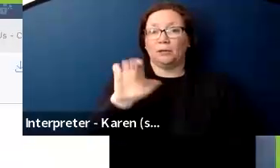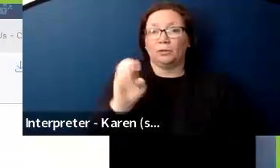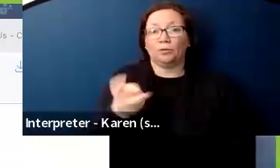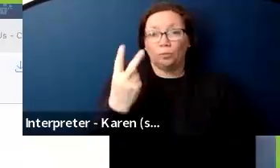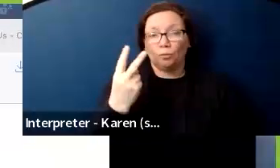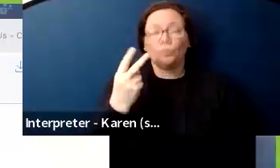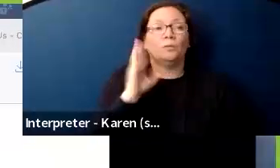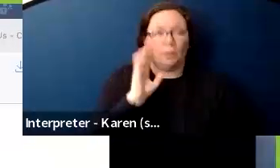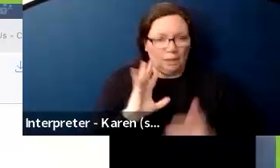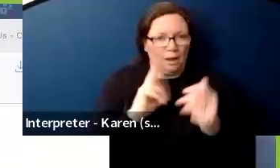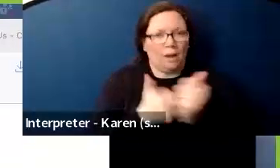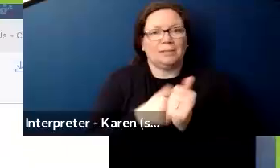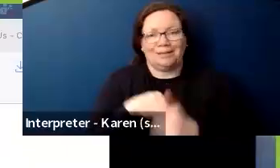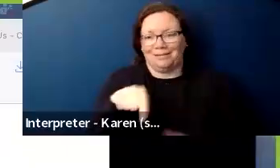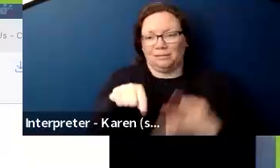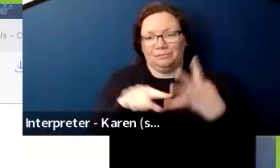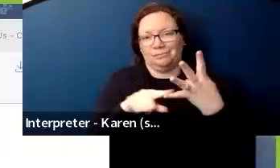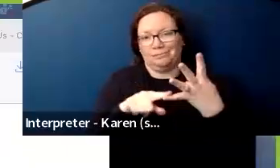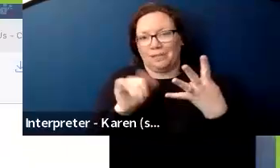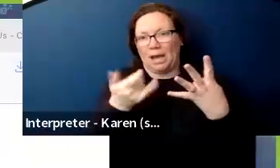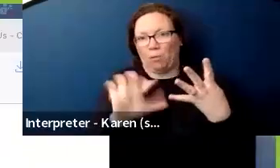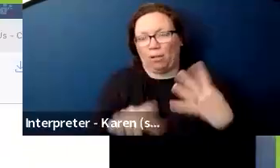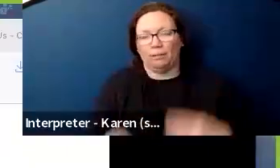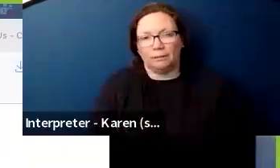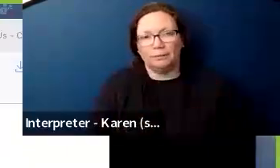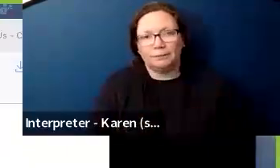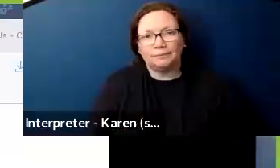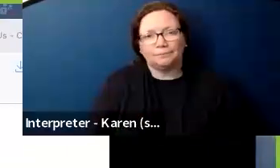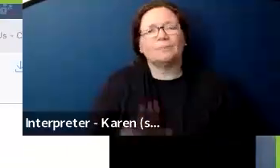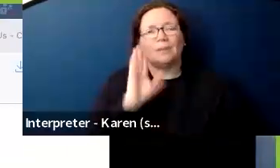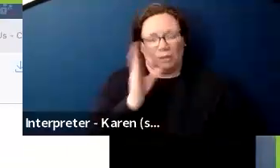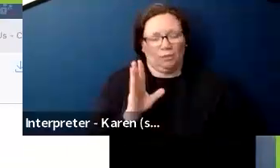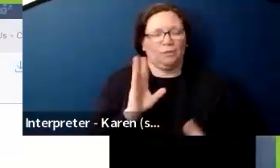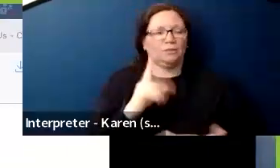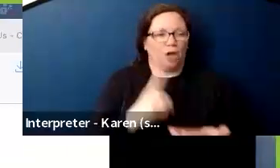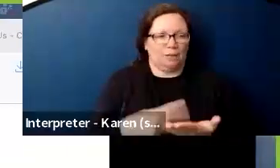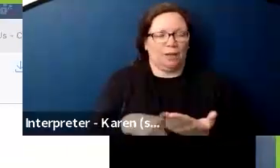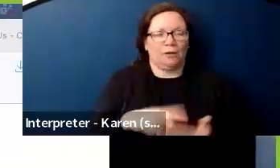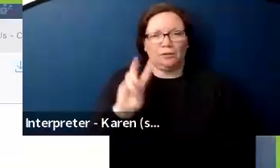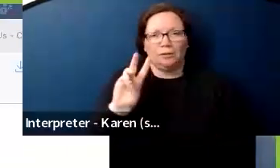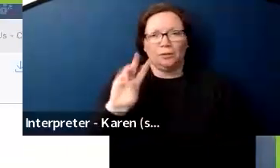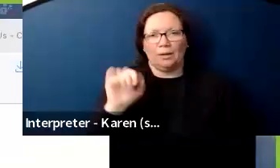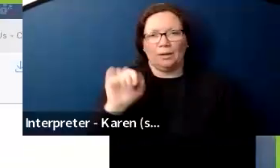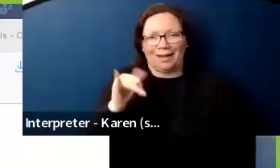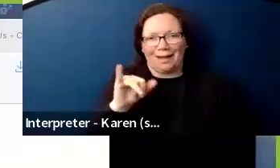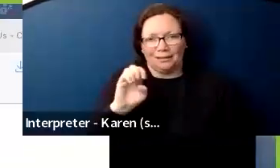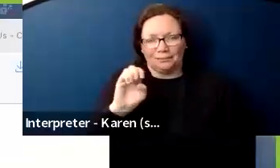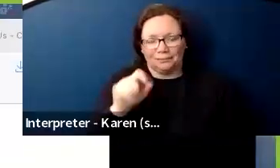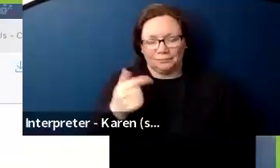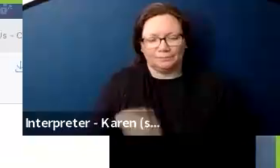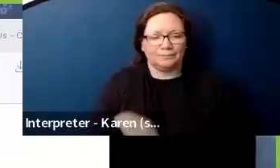right? Which will really put a name when we'll talk about the WCAG standards in a second as the standard